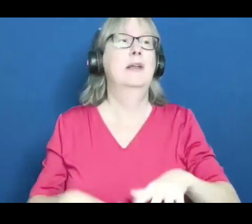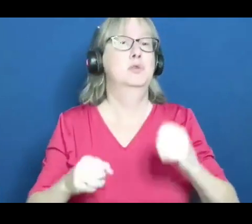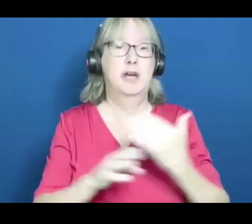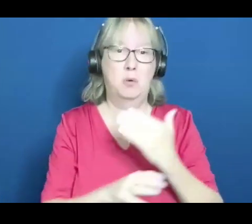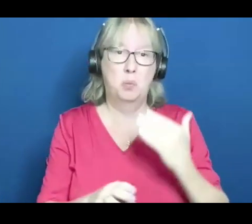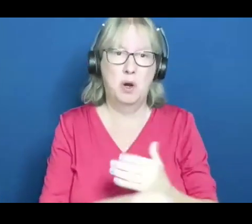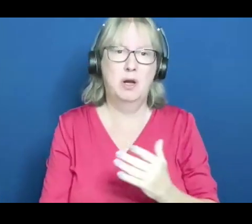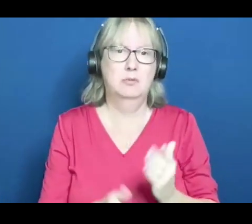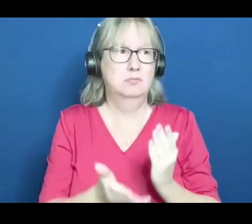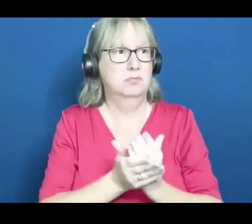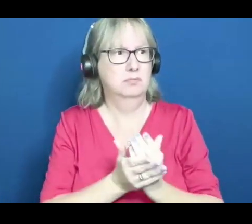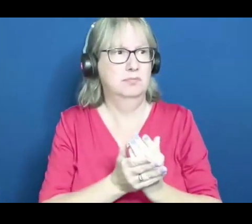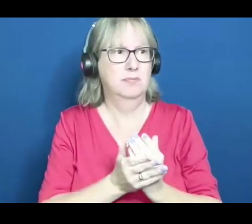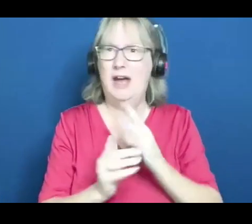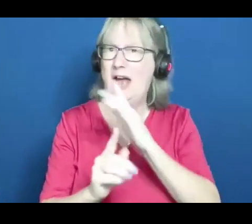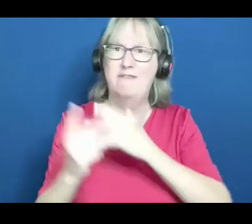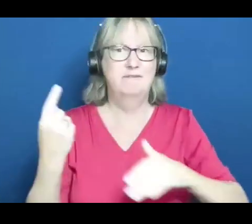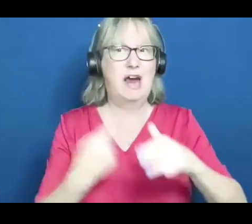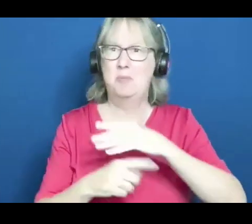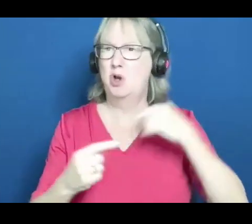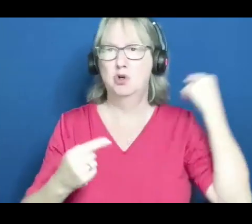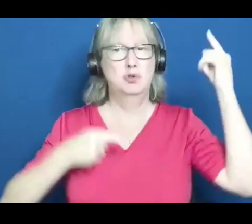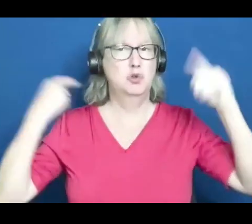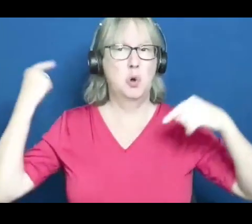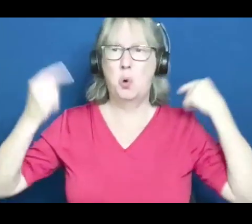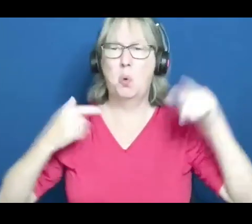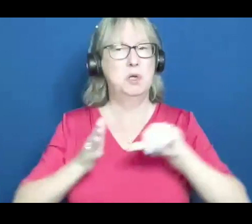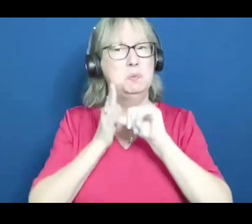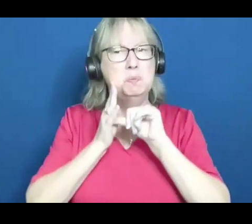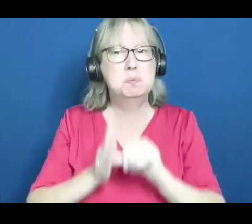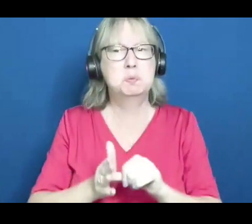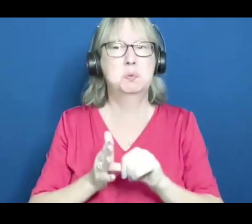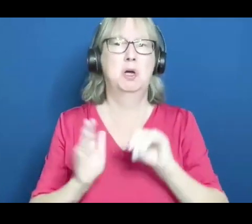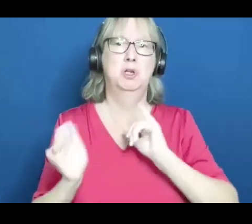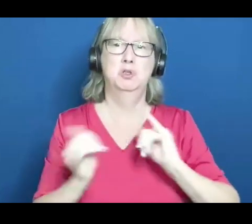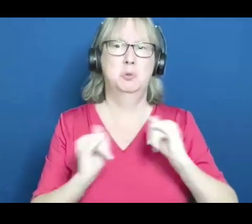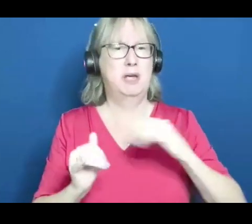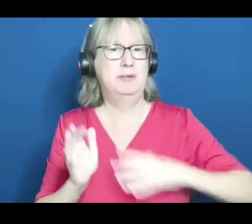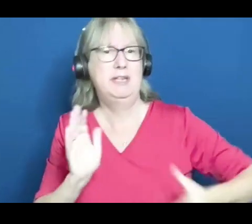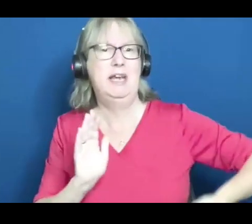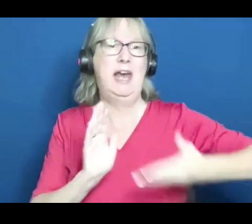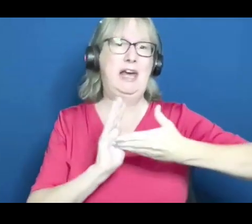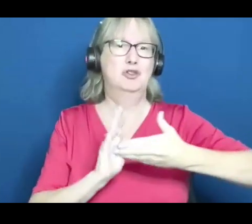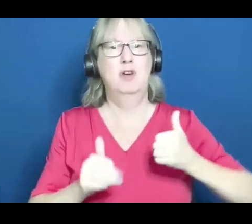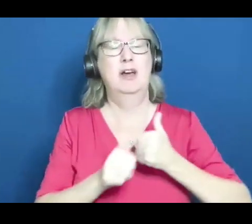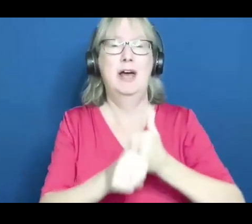pretty difficult acoustic environment, and sometimes you need a little bit of extra help.